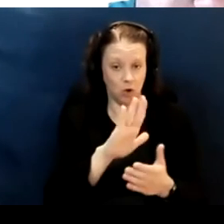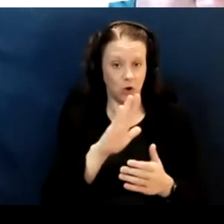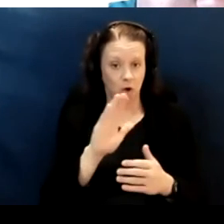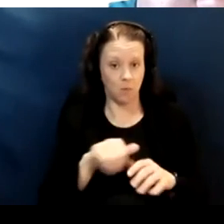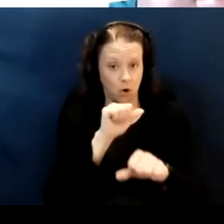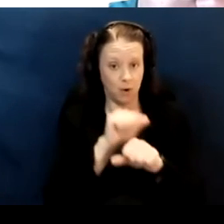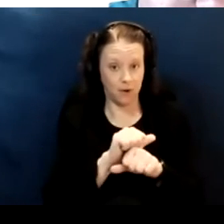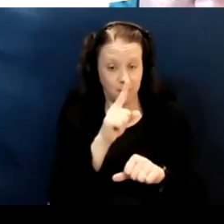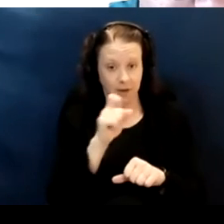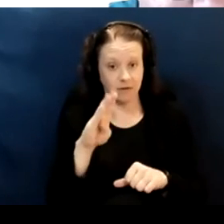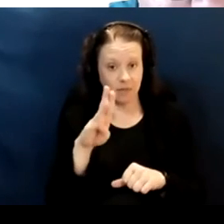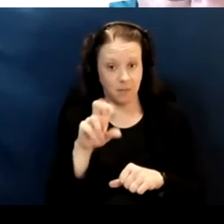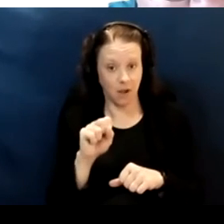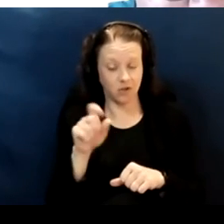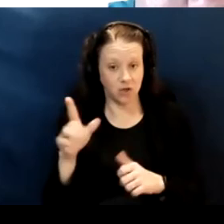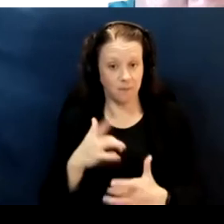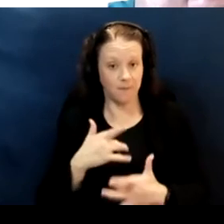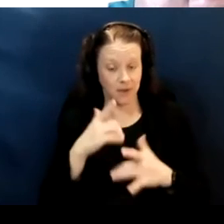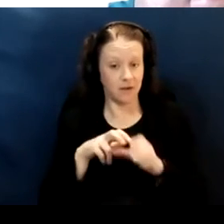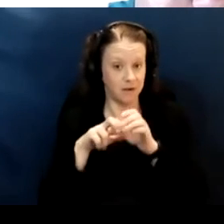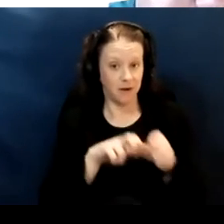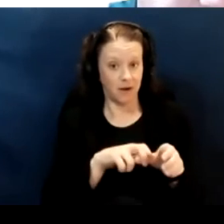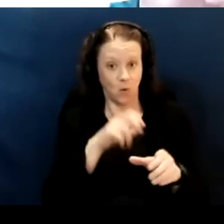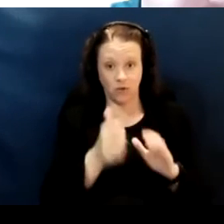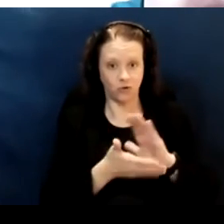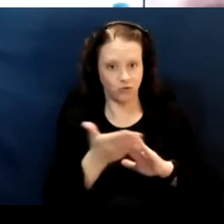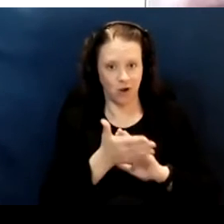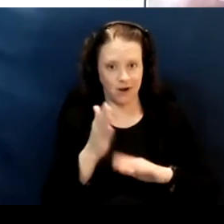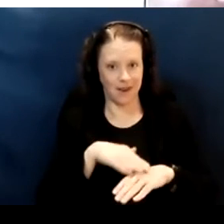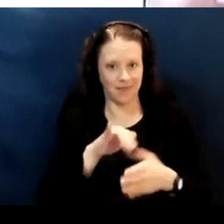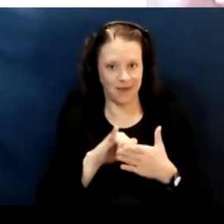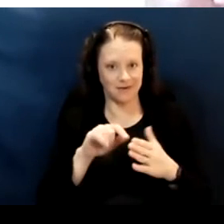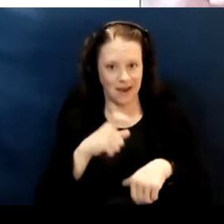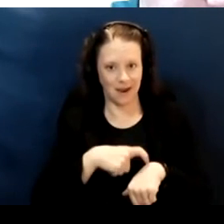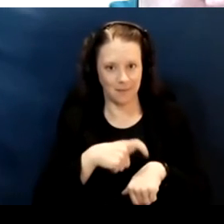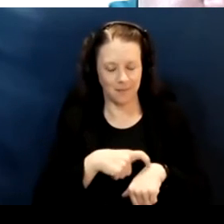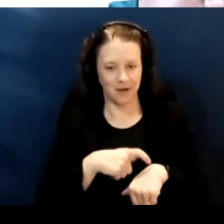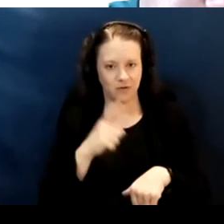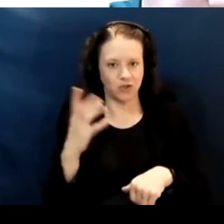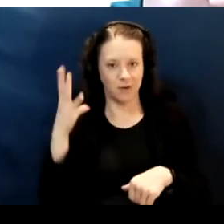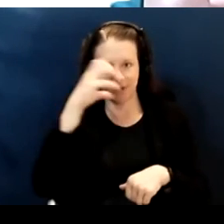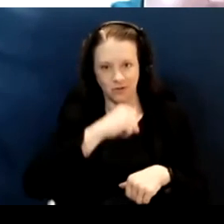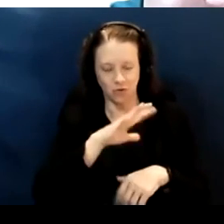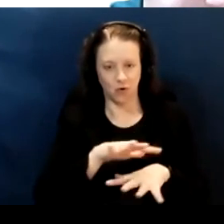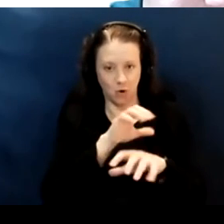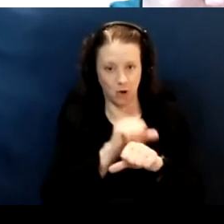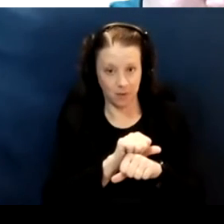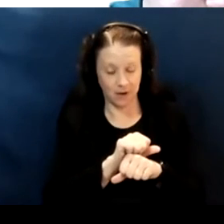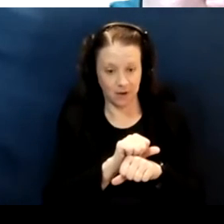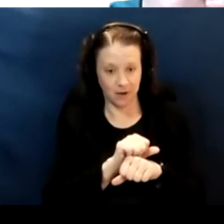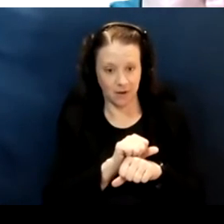because the bus that she usually takes wasn't running at that time. so she missed her appointment.